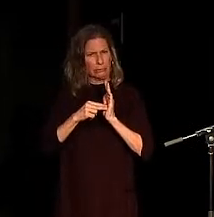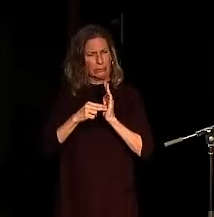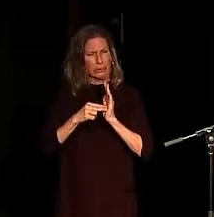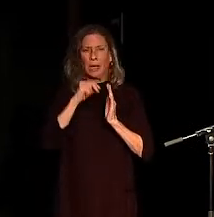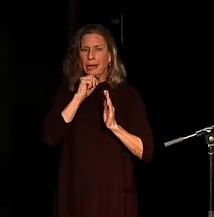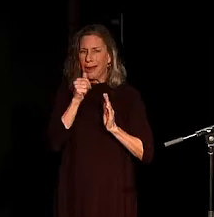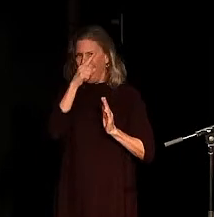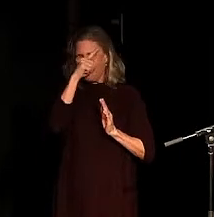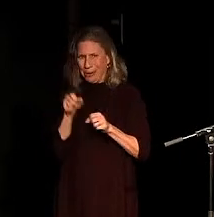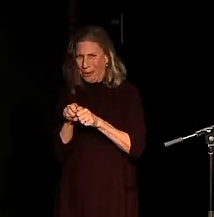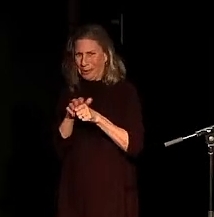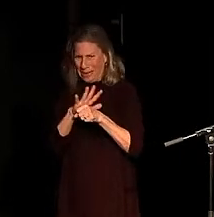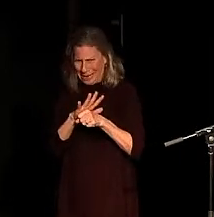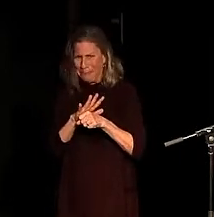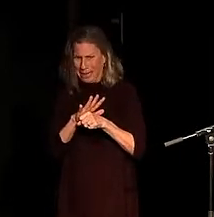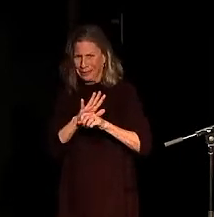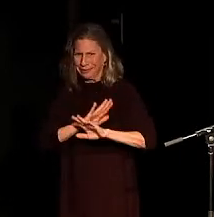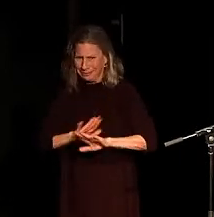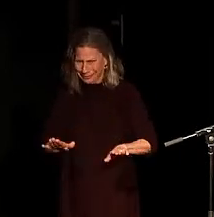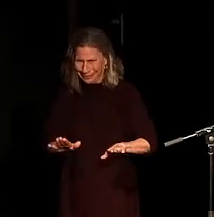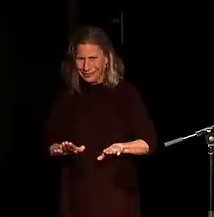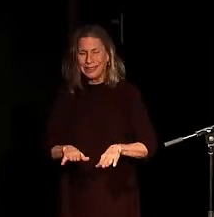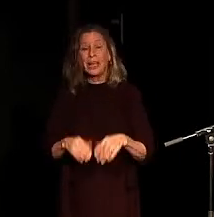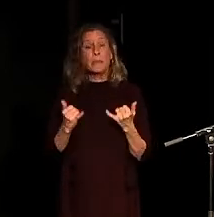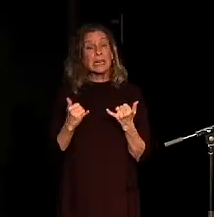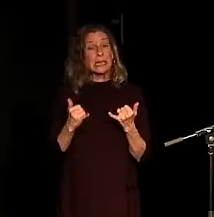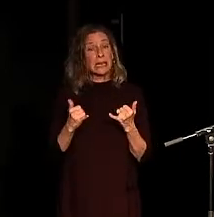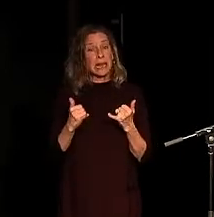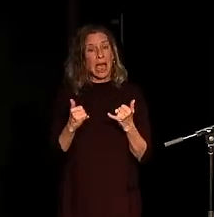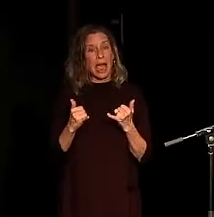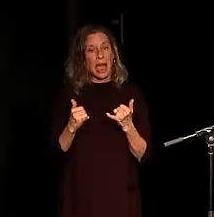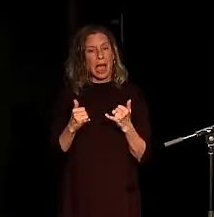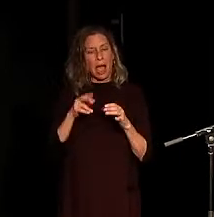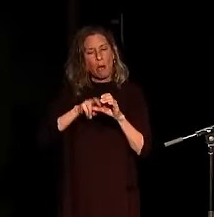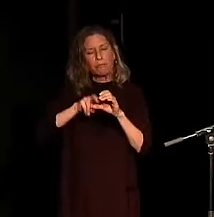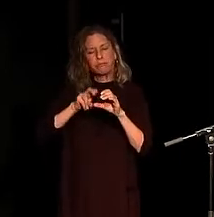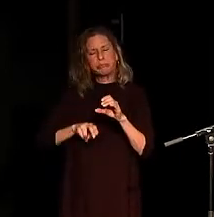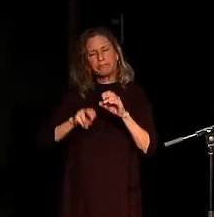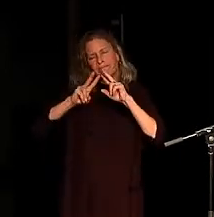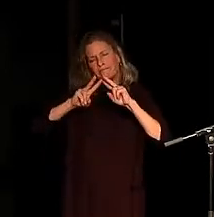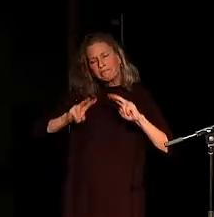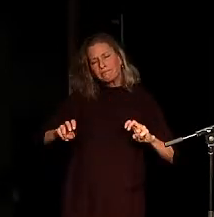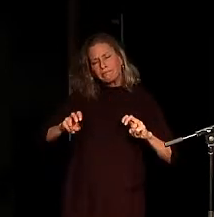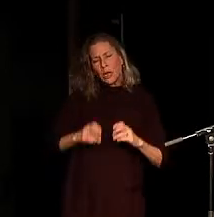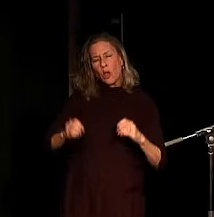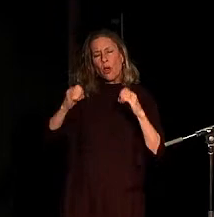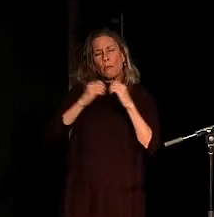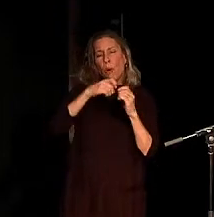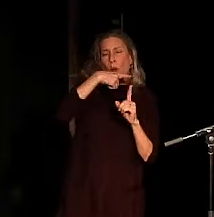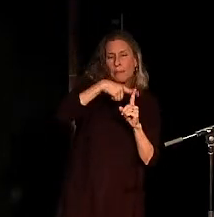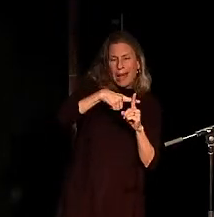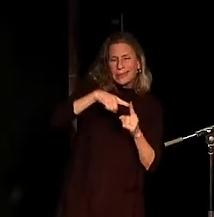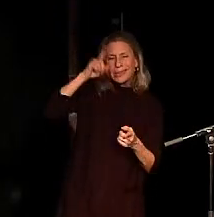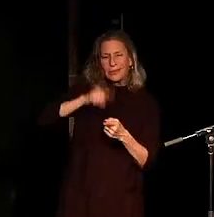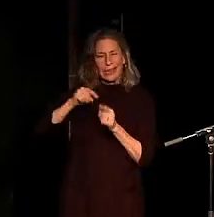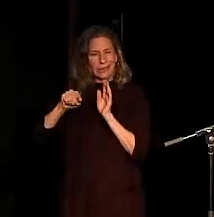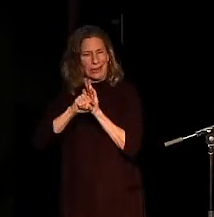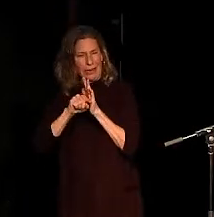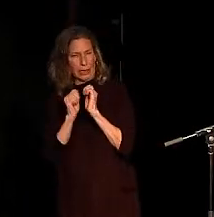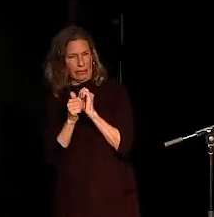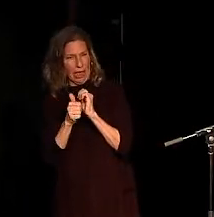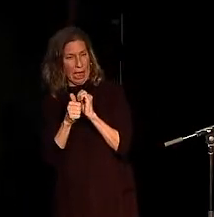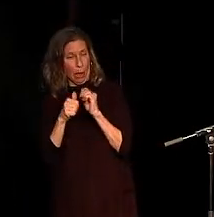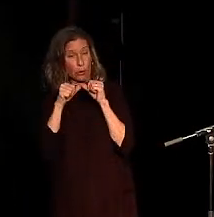a global pandemic. There are some things that now we want to take a step back and say, what do we need to do more of? Of course, we want to continue